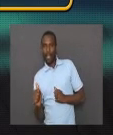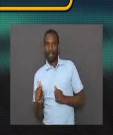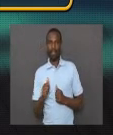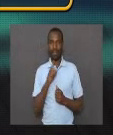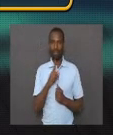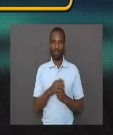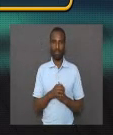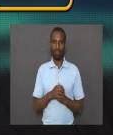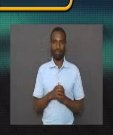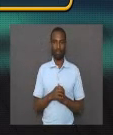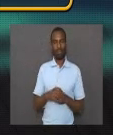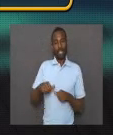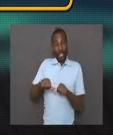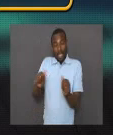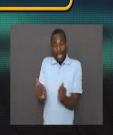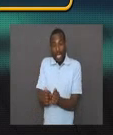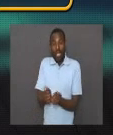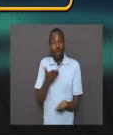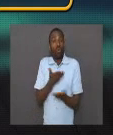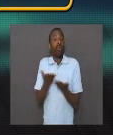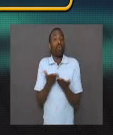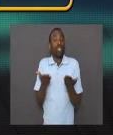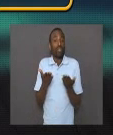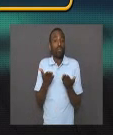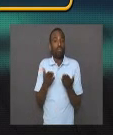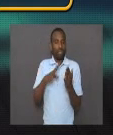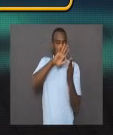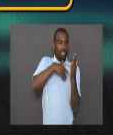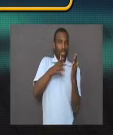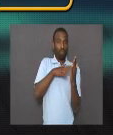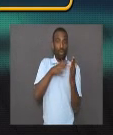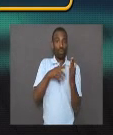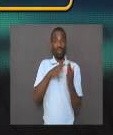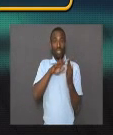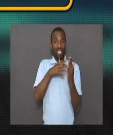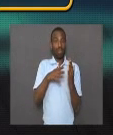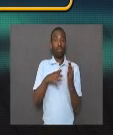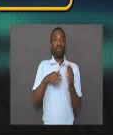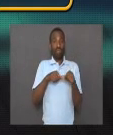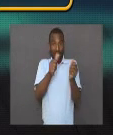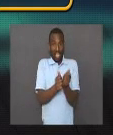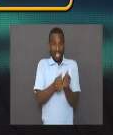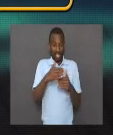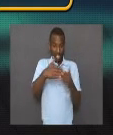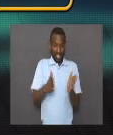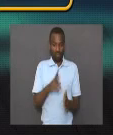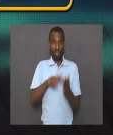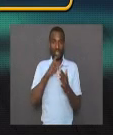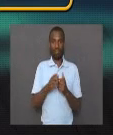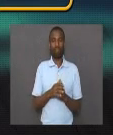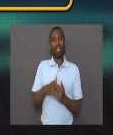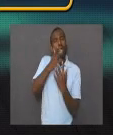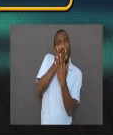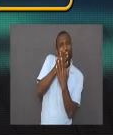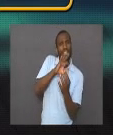area of the shaded wall is YZ. The average pressure on